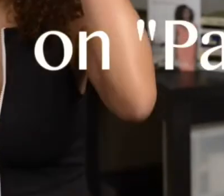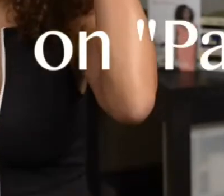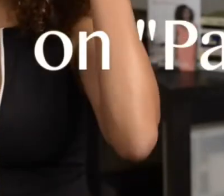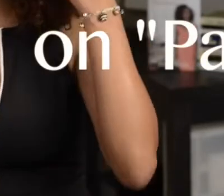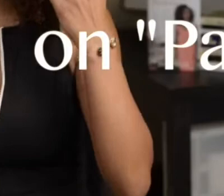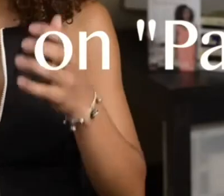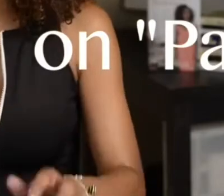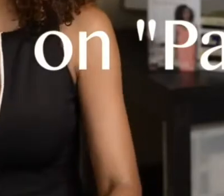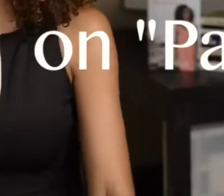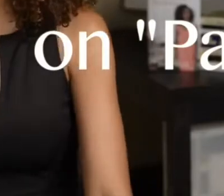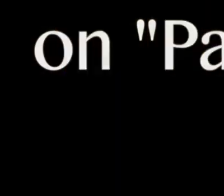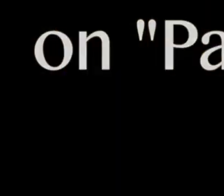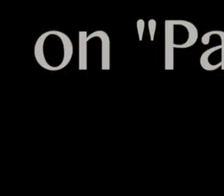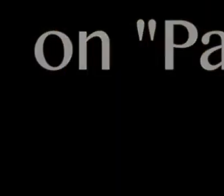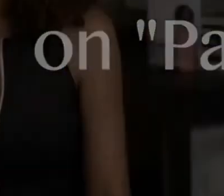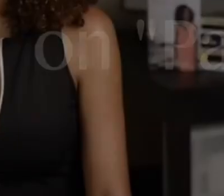I have such